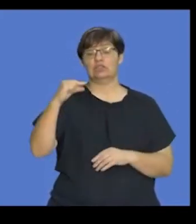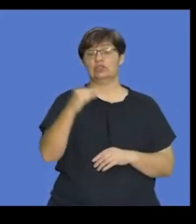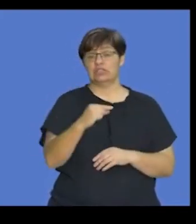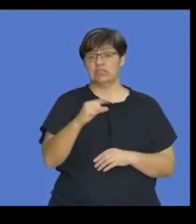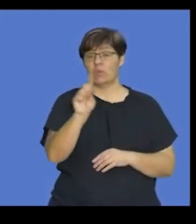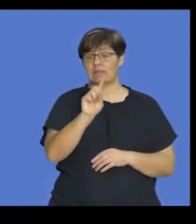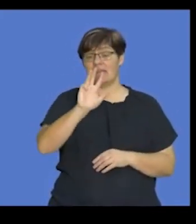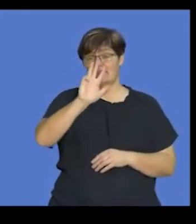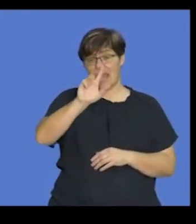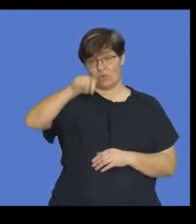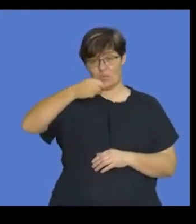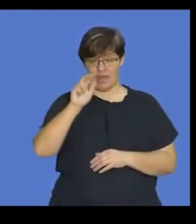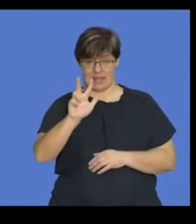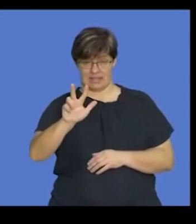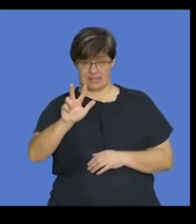9.8.